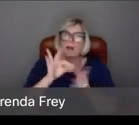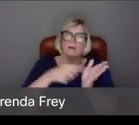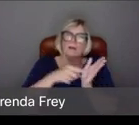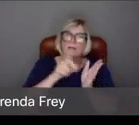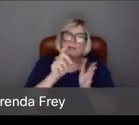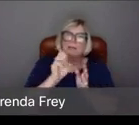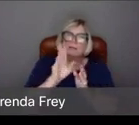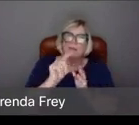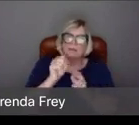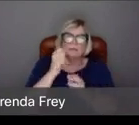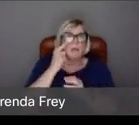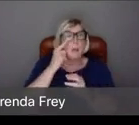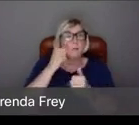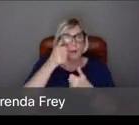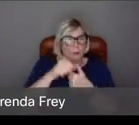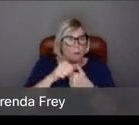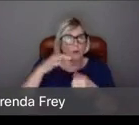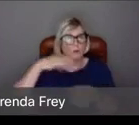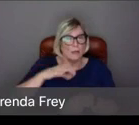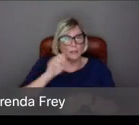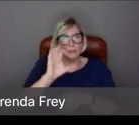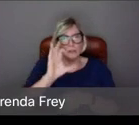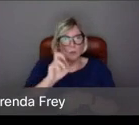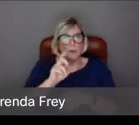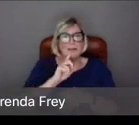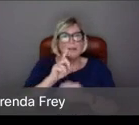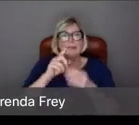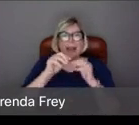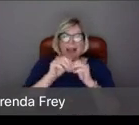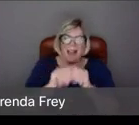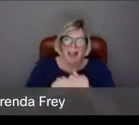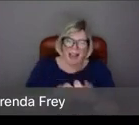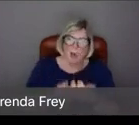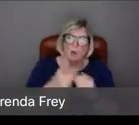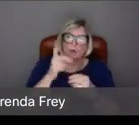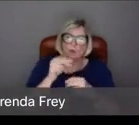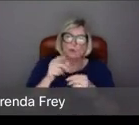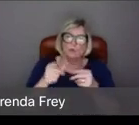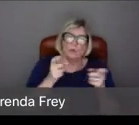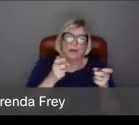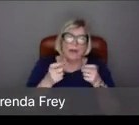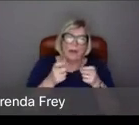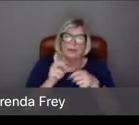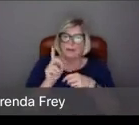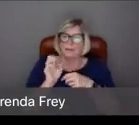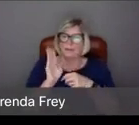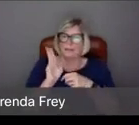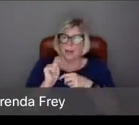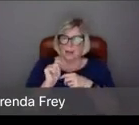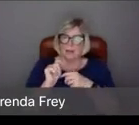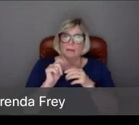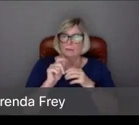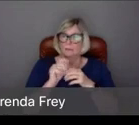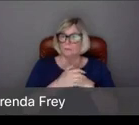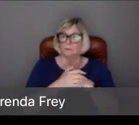but just keep in mind the credit score is all about how do you handle debt? How good are you at being in debt? So that's what they're looking